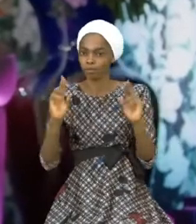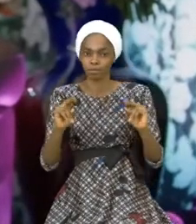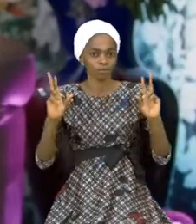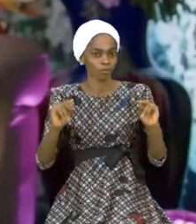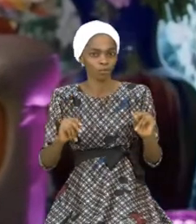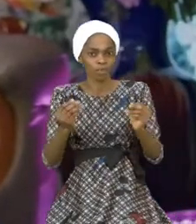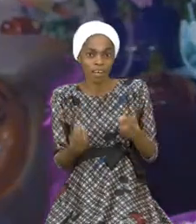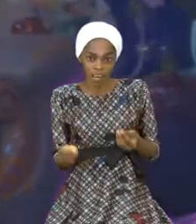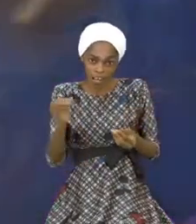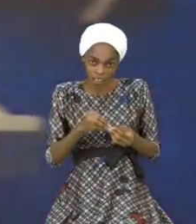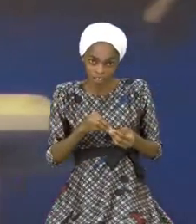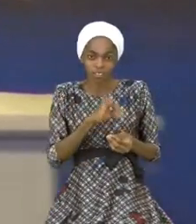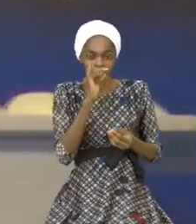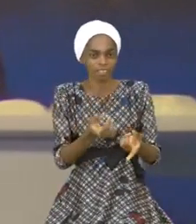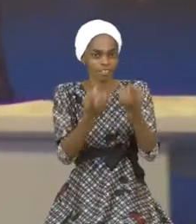is coming.